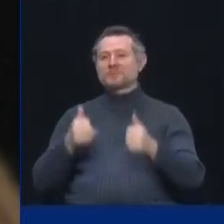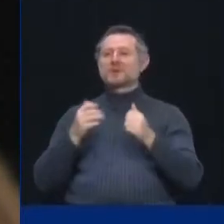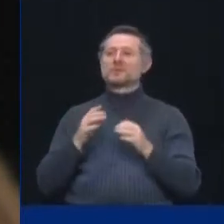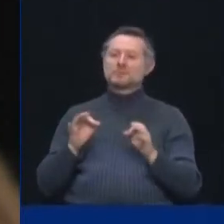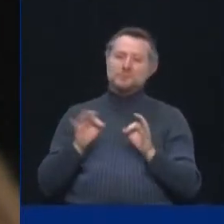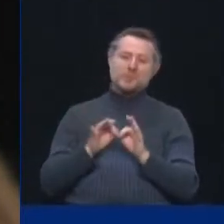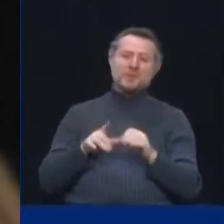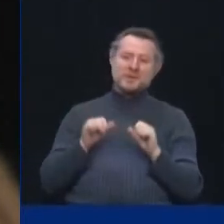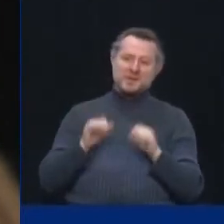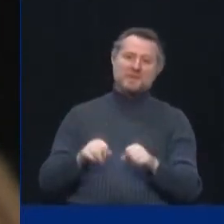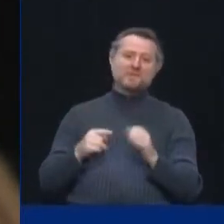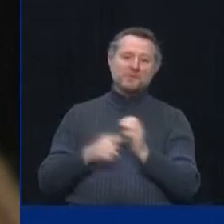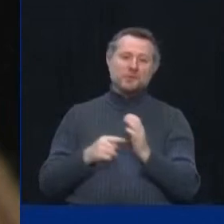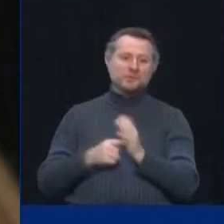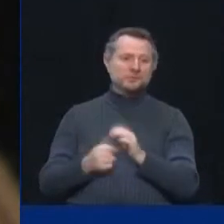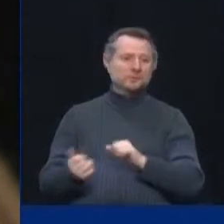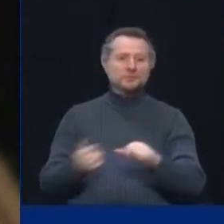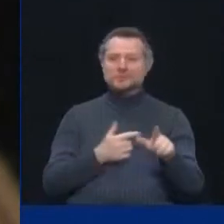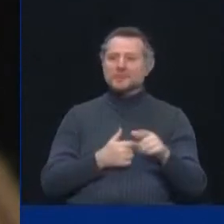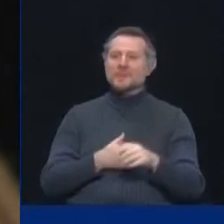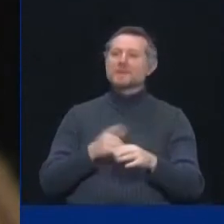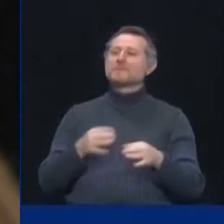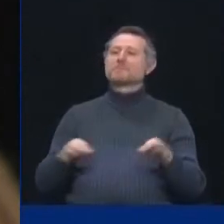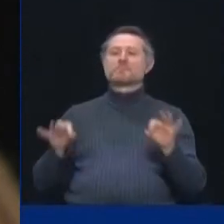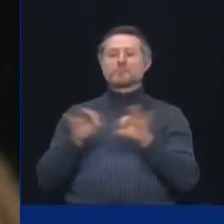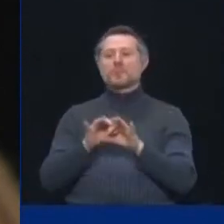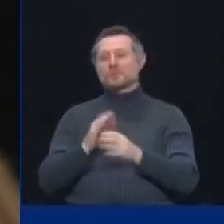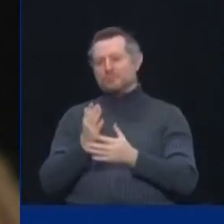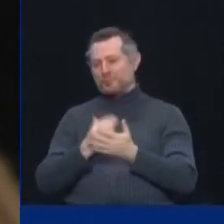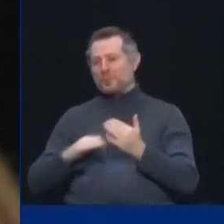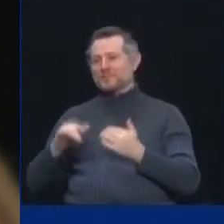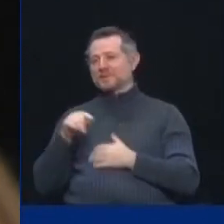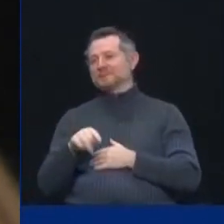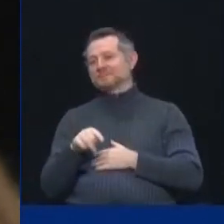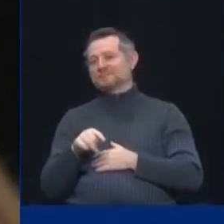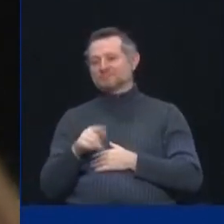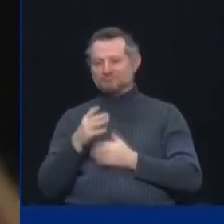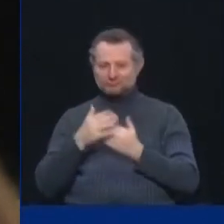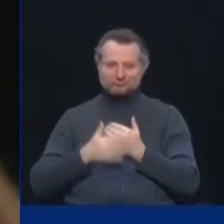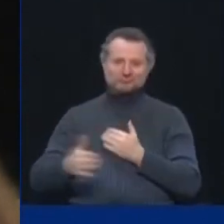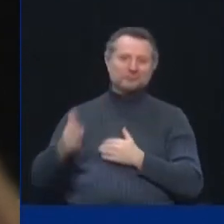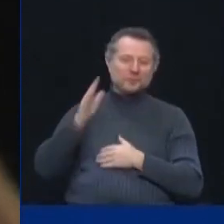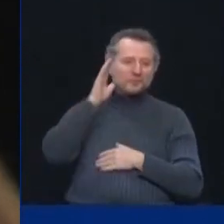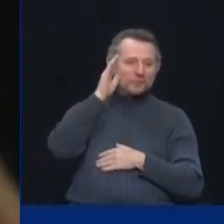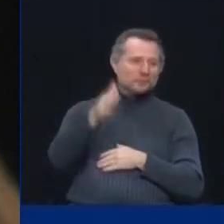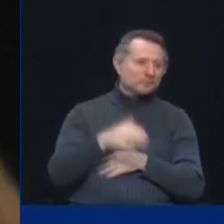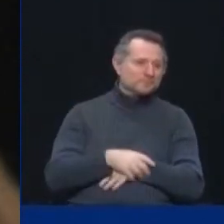affordable is going to be a critically important component of what we do here in the future going forward.